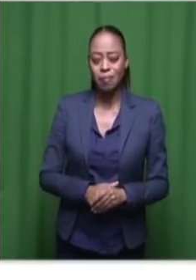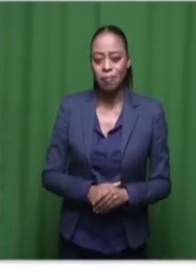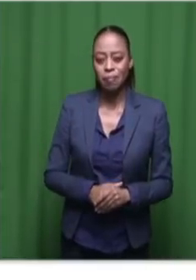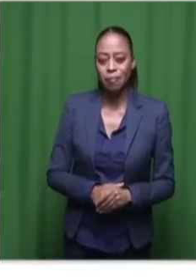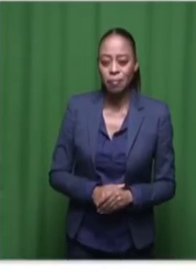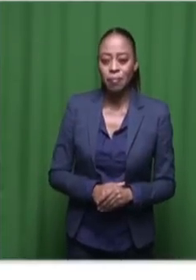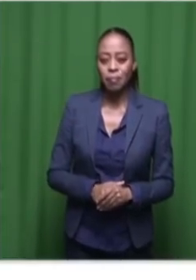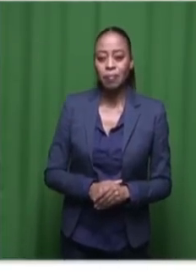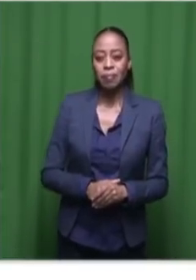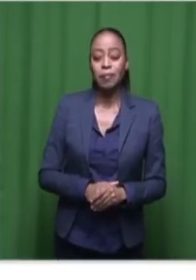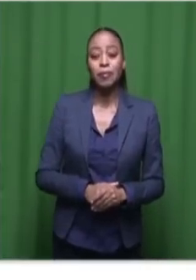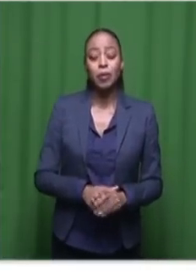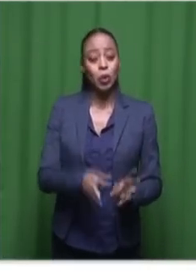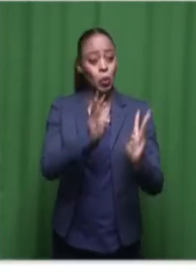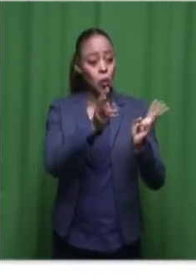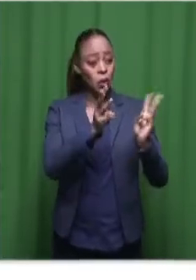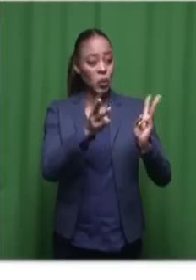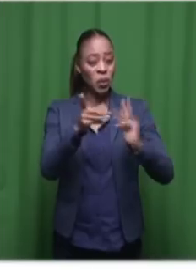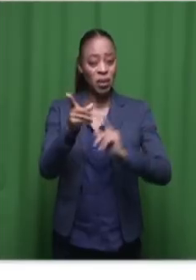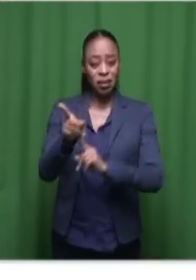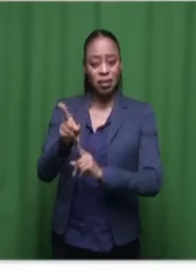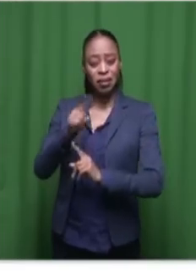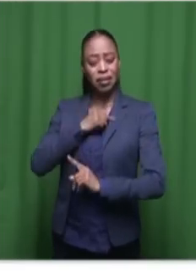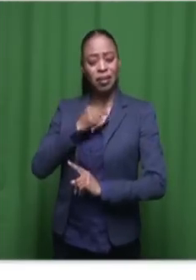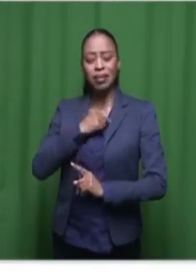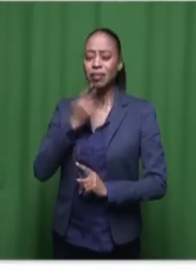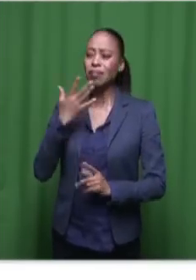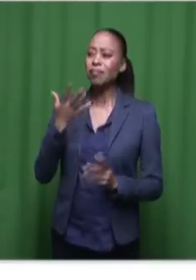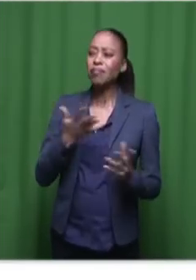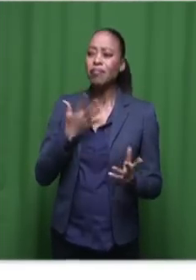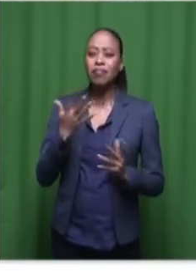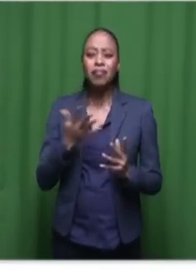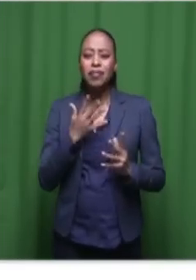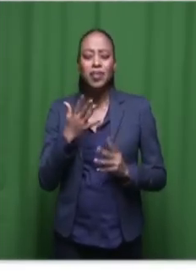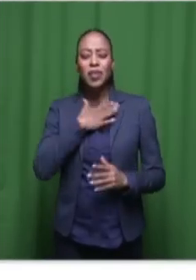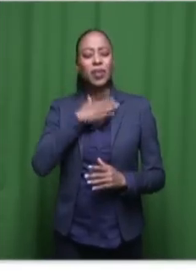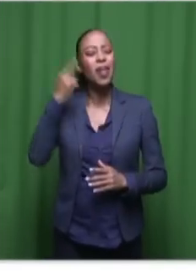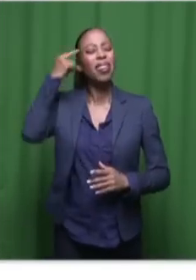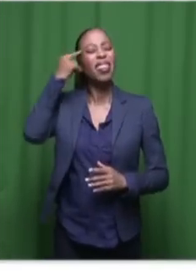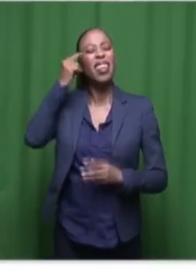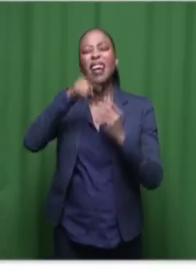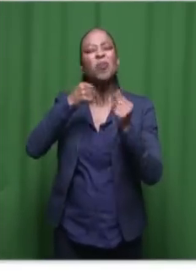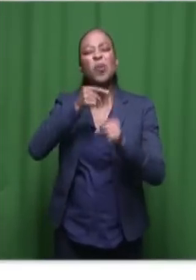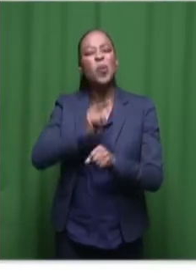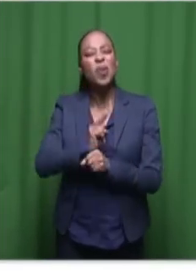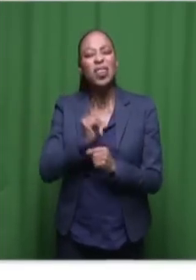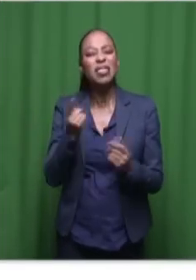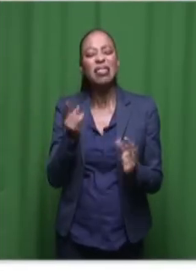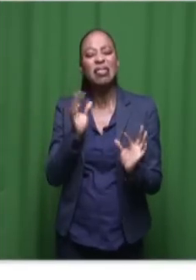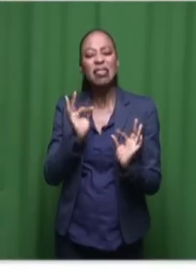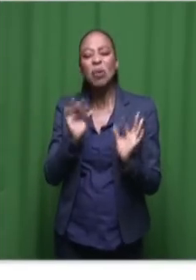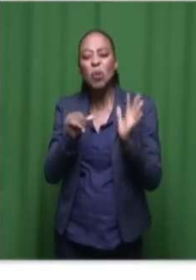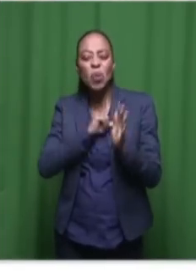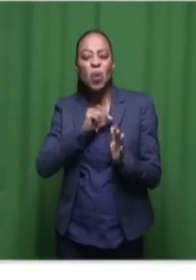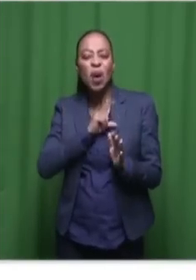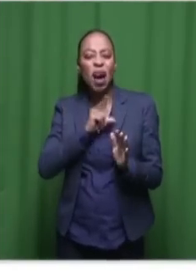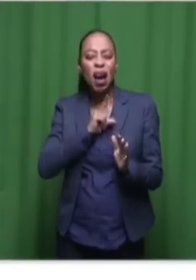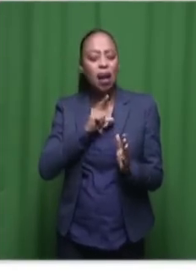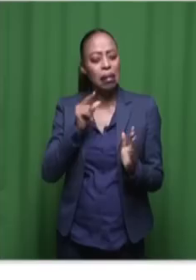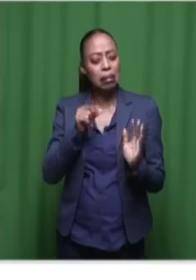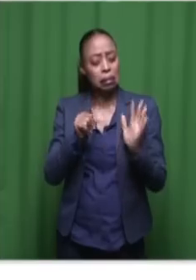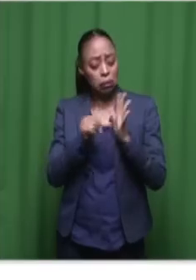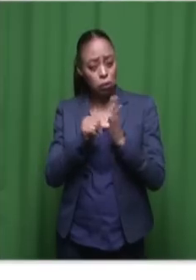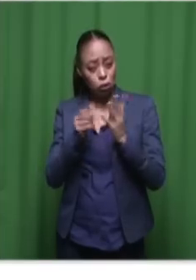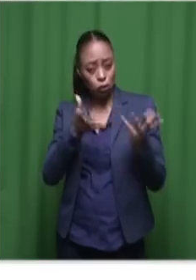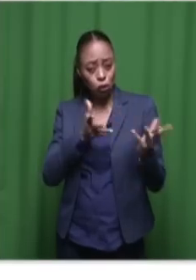you view these visuals, what sort of parallels does it make you think of? What's the significance for you, having watched